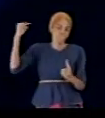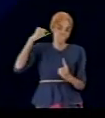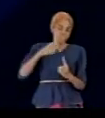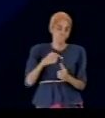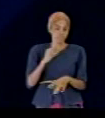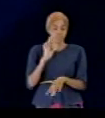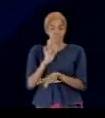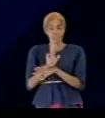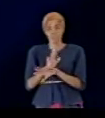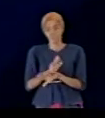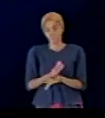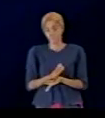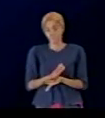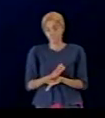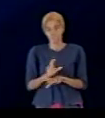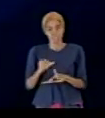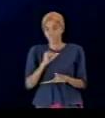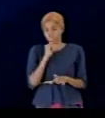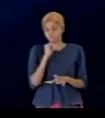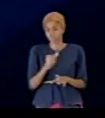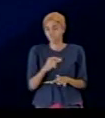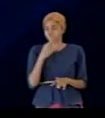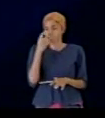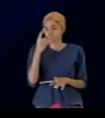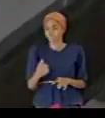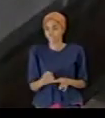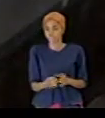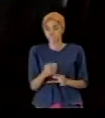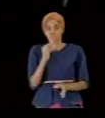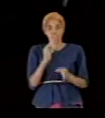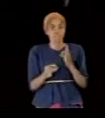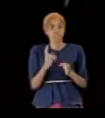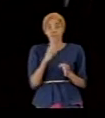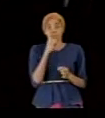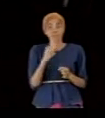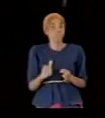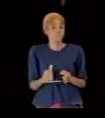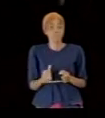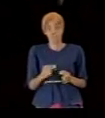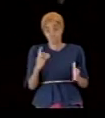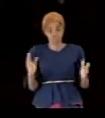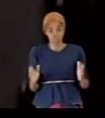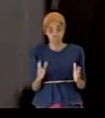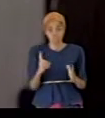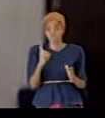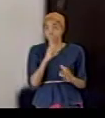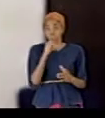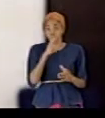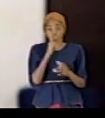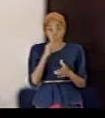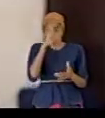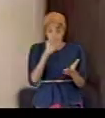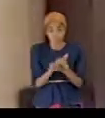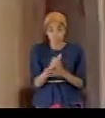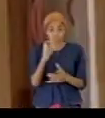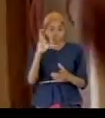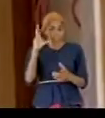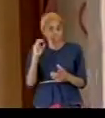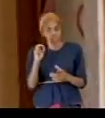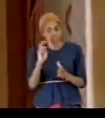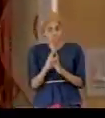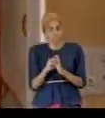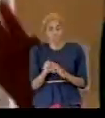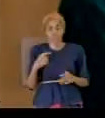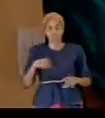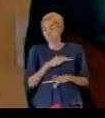till evening. You need to, you know, say, if you are not convinced in 30 minutes, good luck. I don't have any time again. If you are